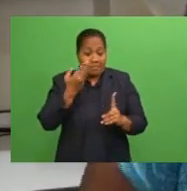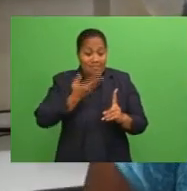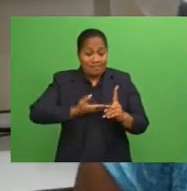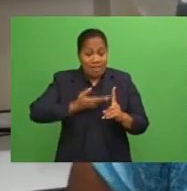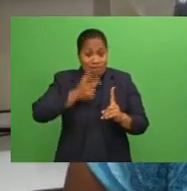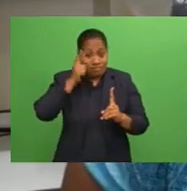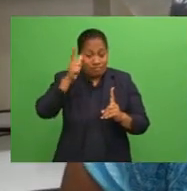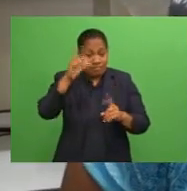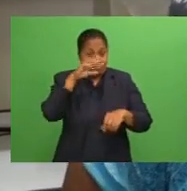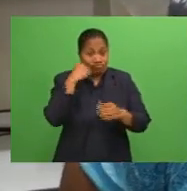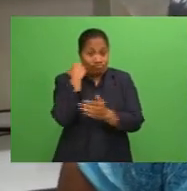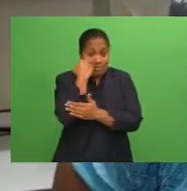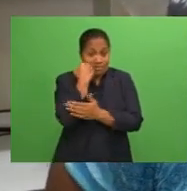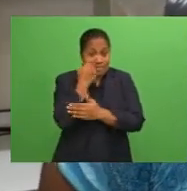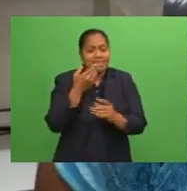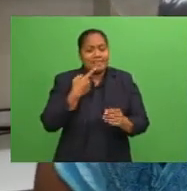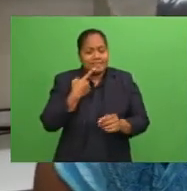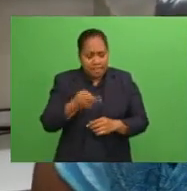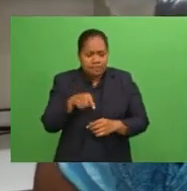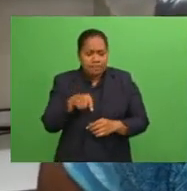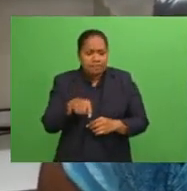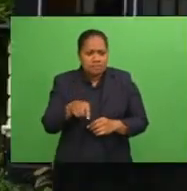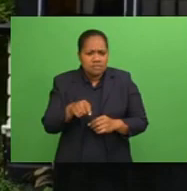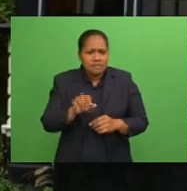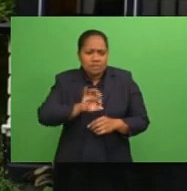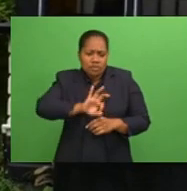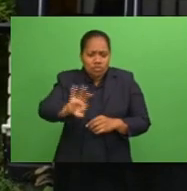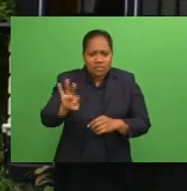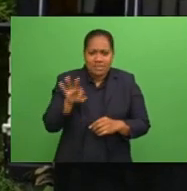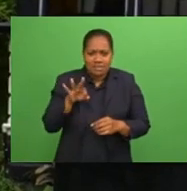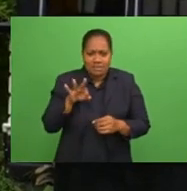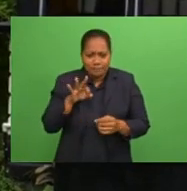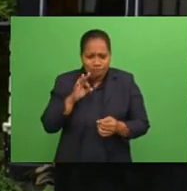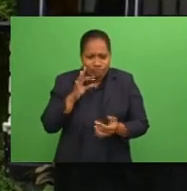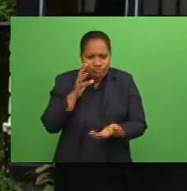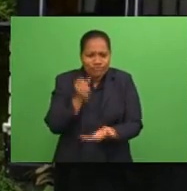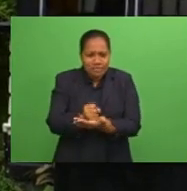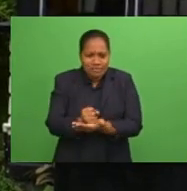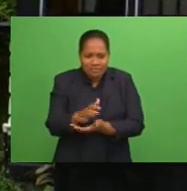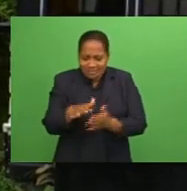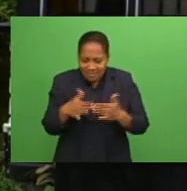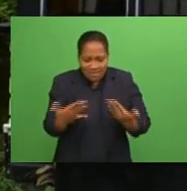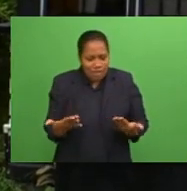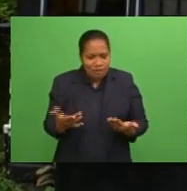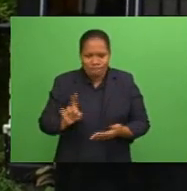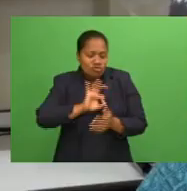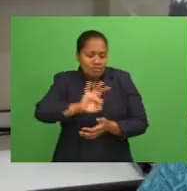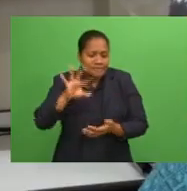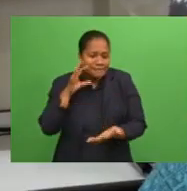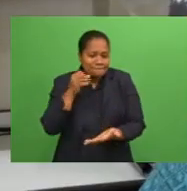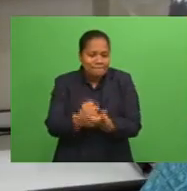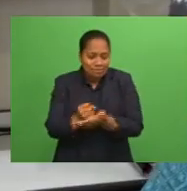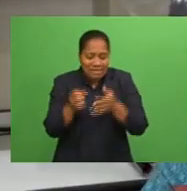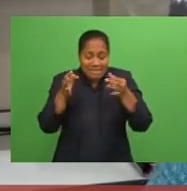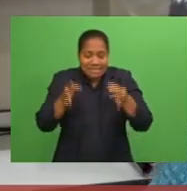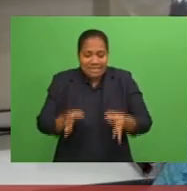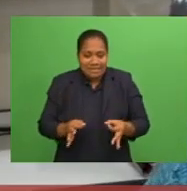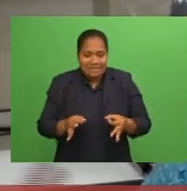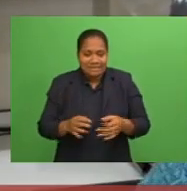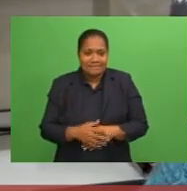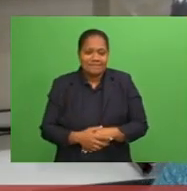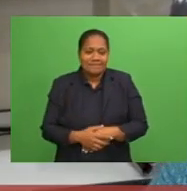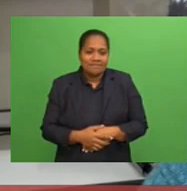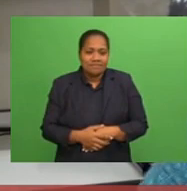while this is likely to happen, there's nothing official at the moment, despite a report published by Rugby Pass. We will be discussing with